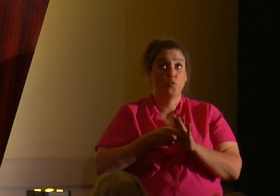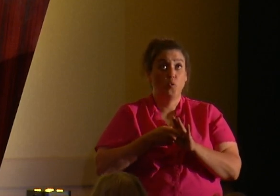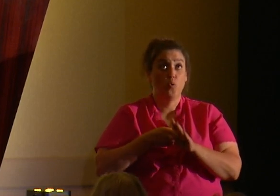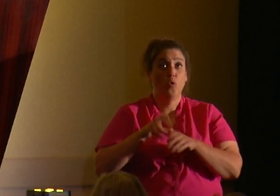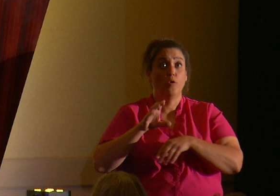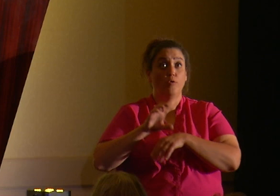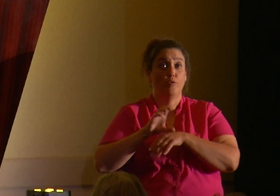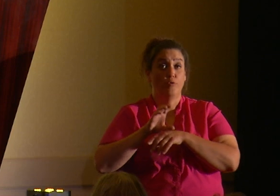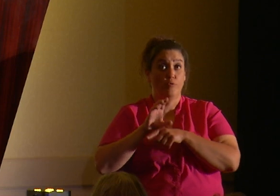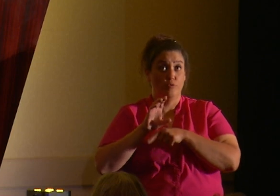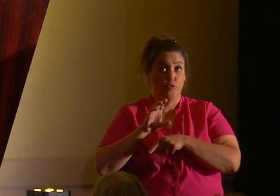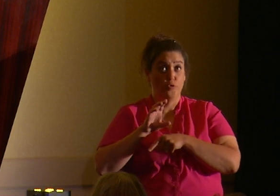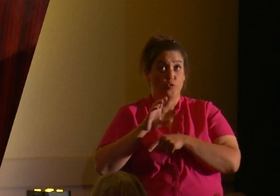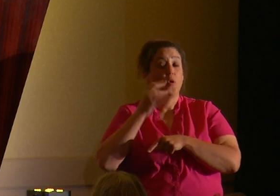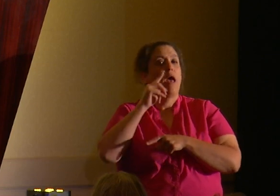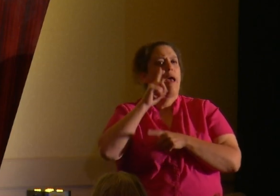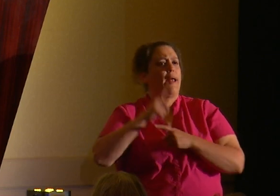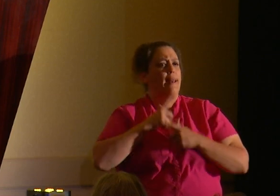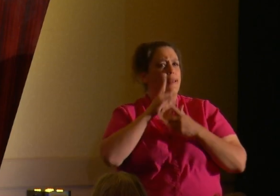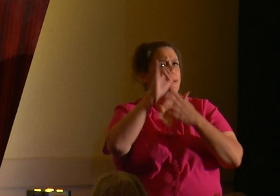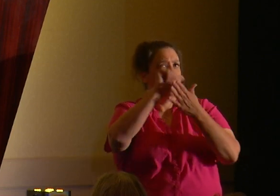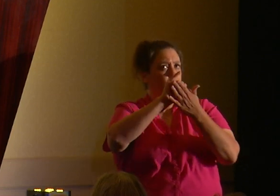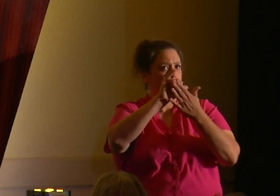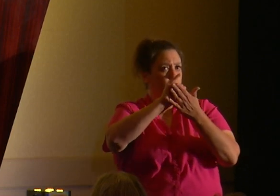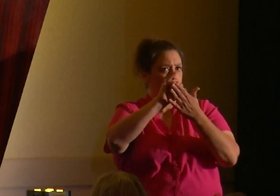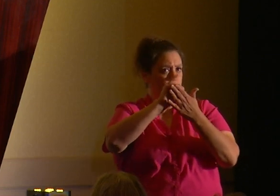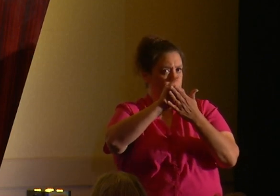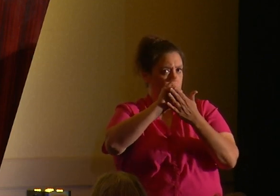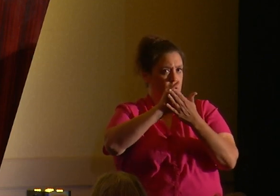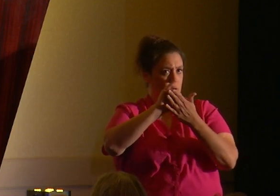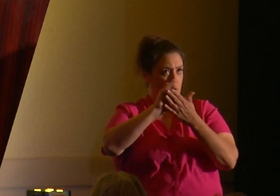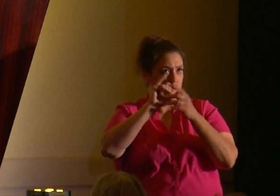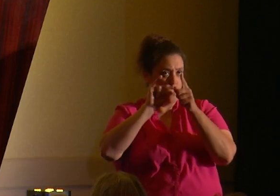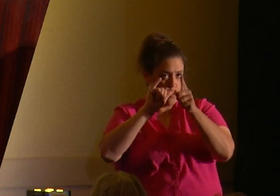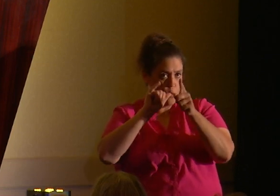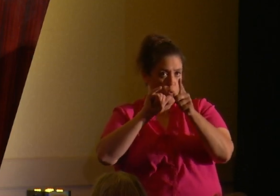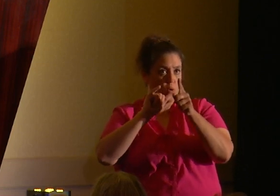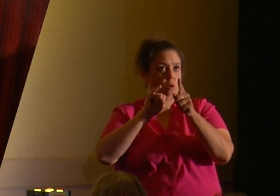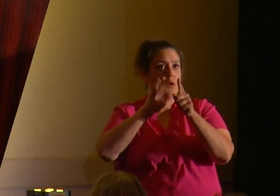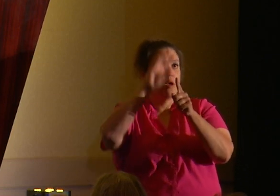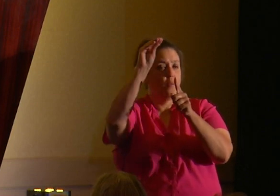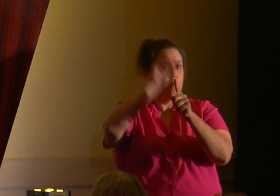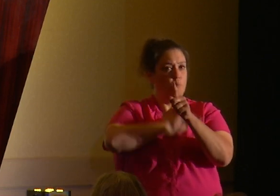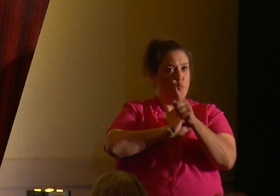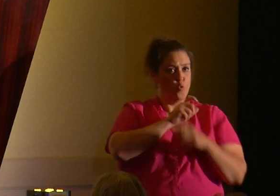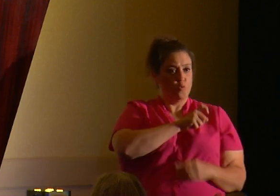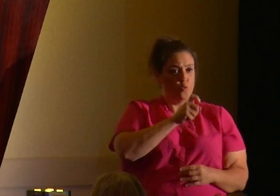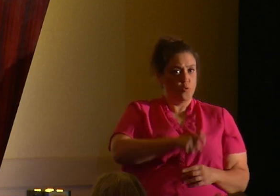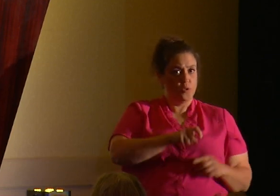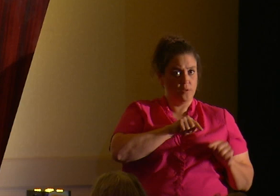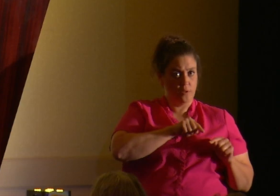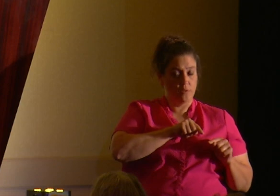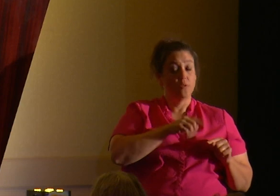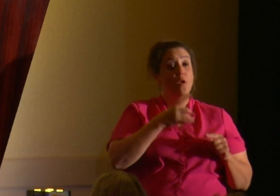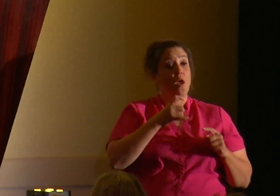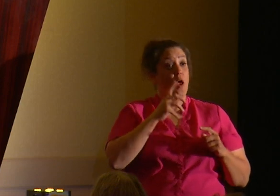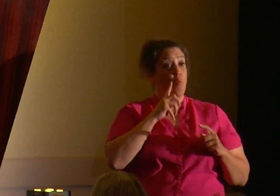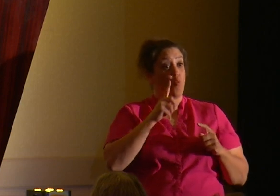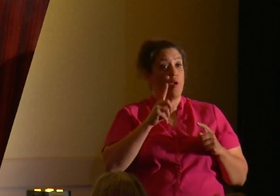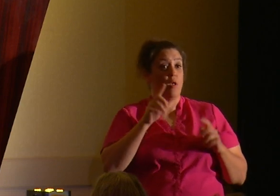after moving from New York City to Katy, Texas. I moved to New York City down to Katy. And when I got saved